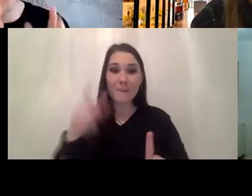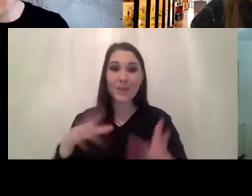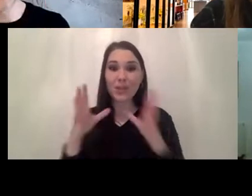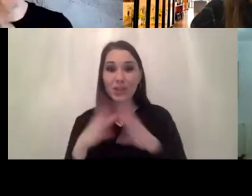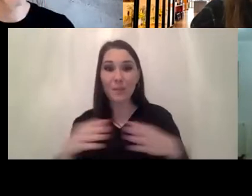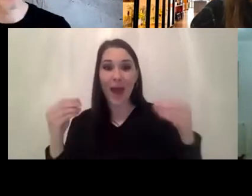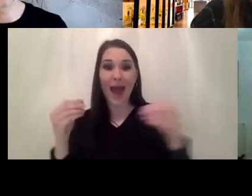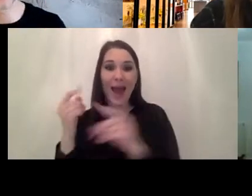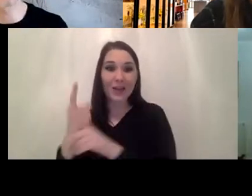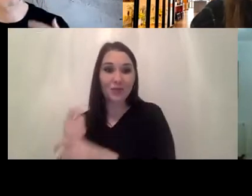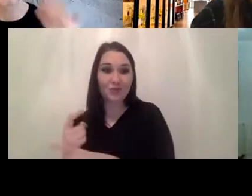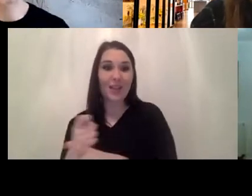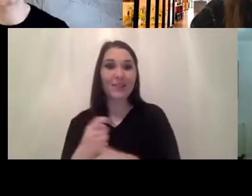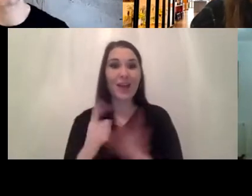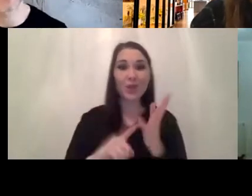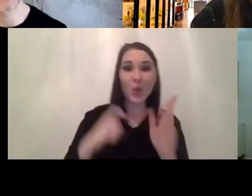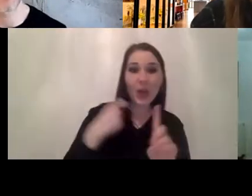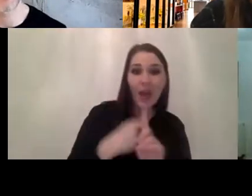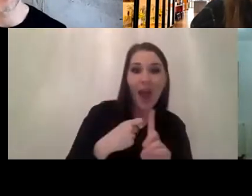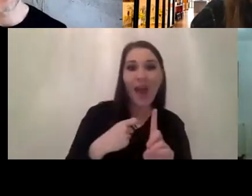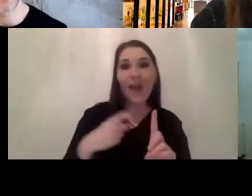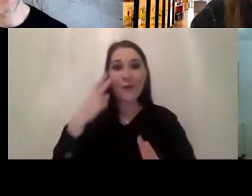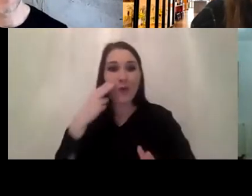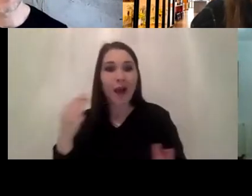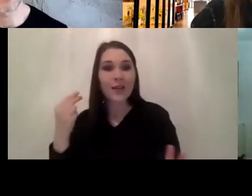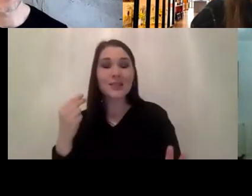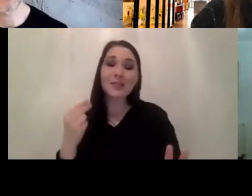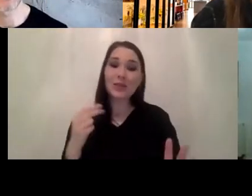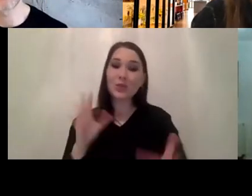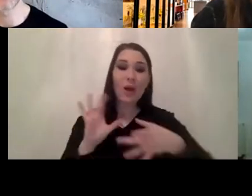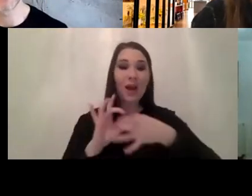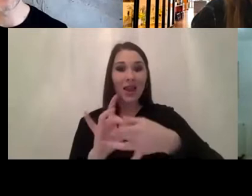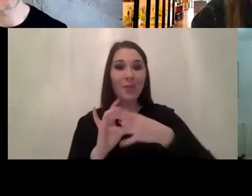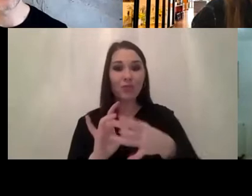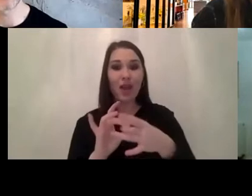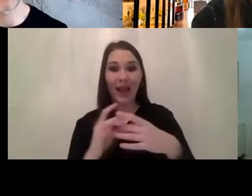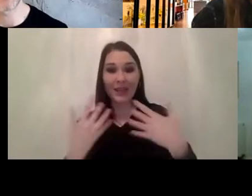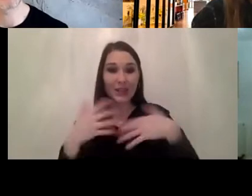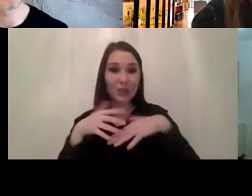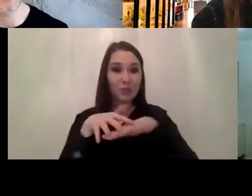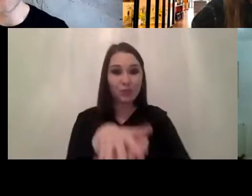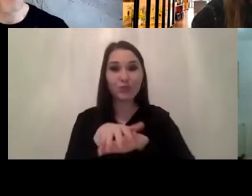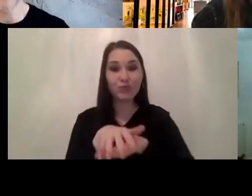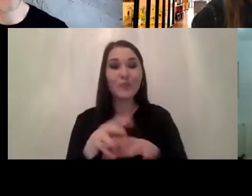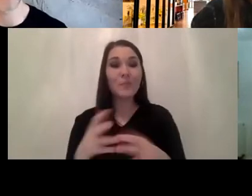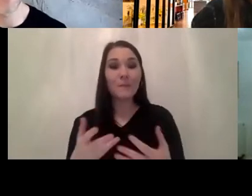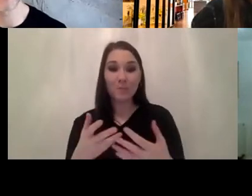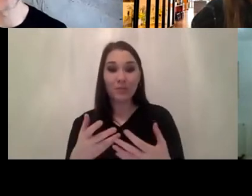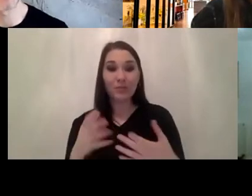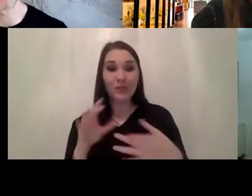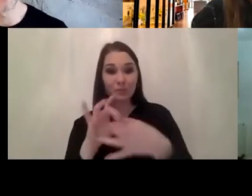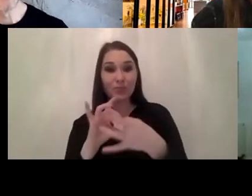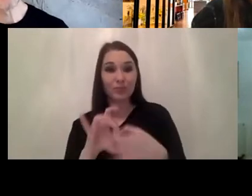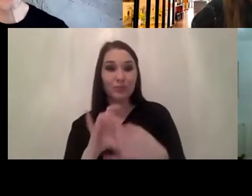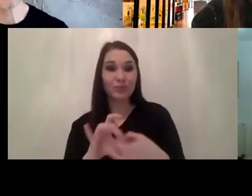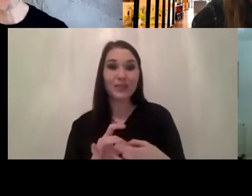and UK, and France, and here. So to be able to collaborate across the globe in that asynchronous manner has been kind of fun. It's not perfect yet.